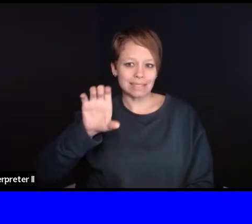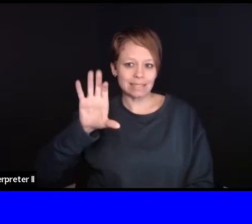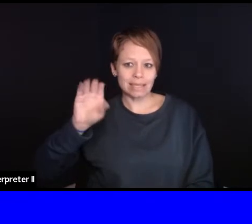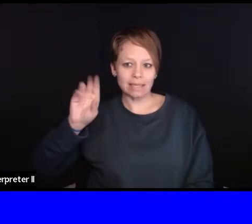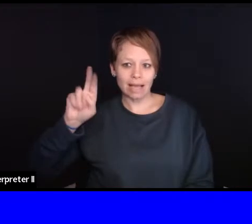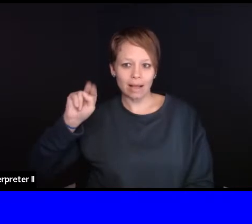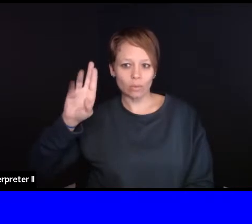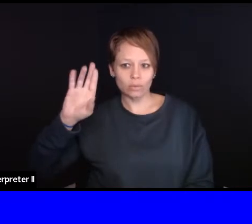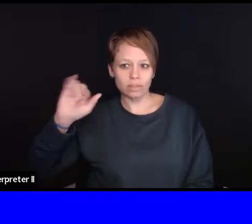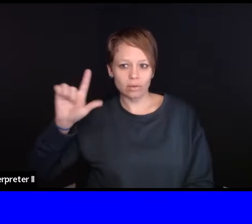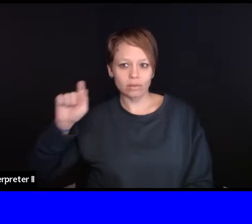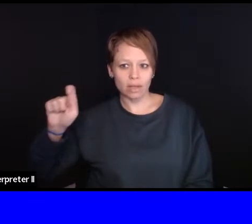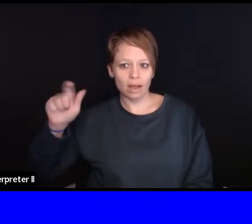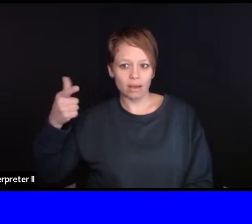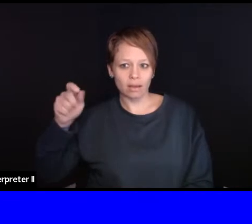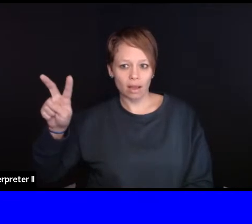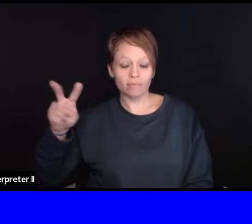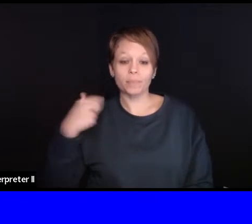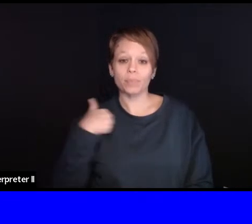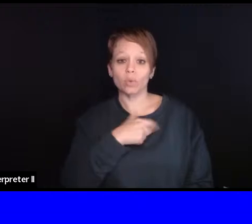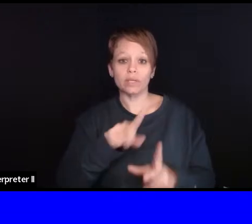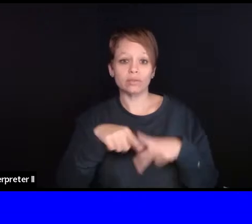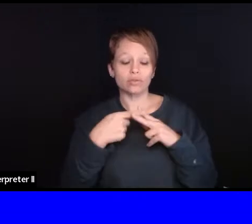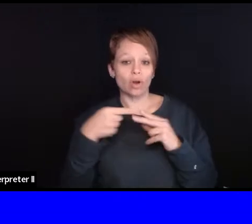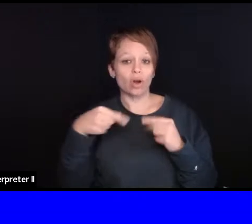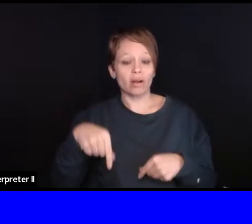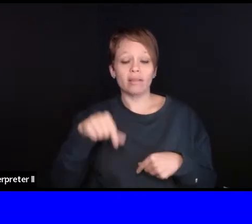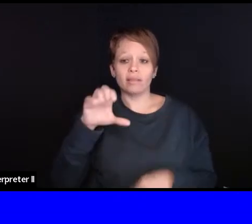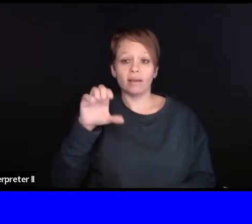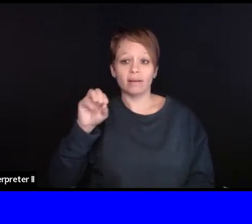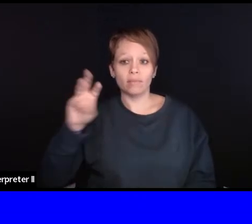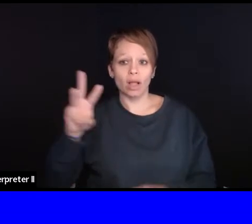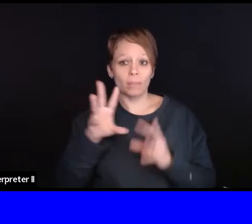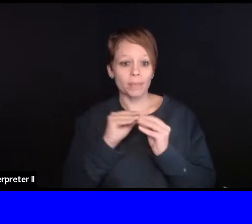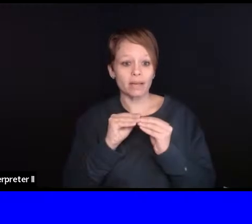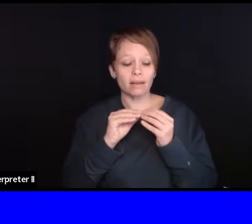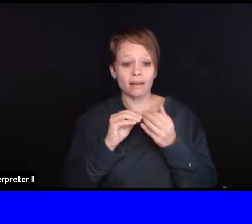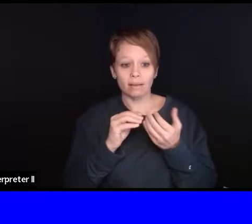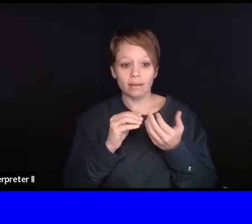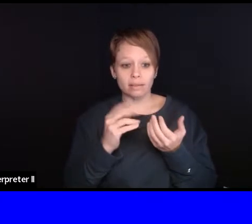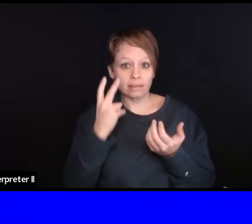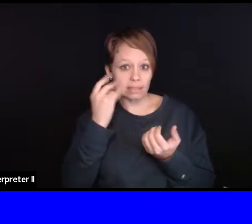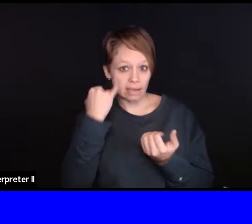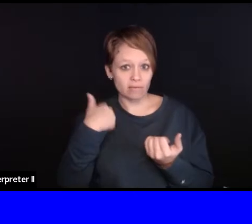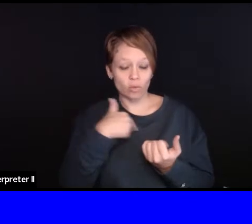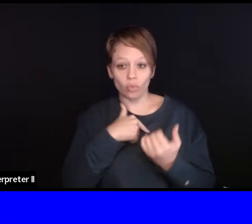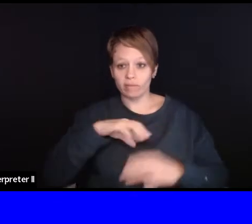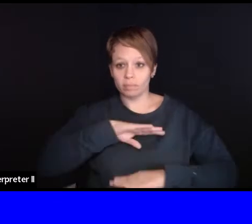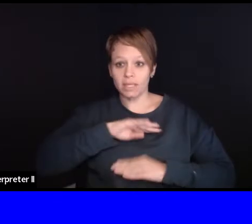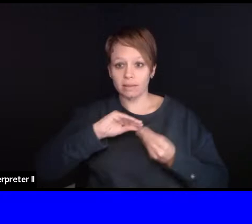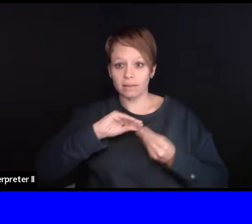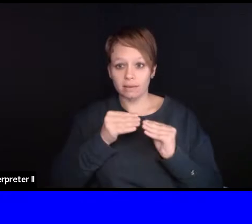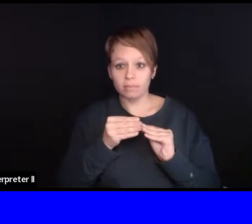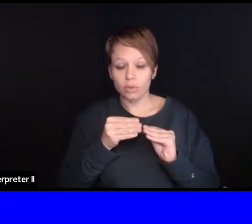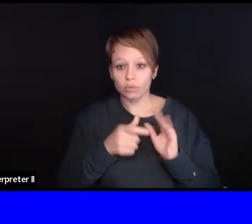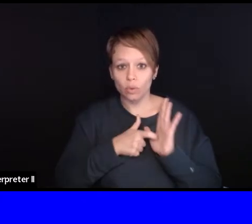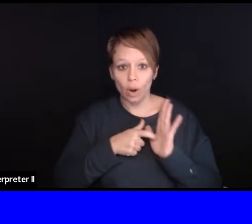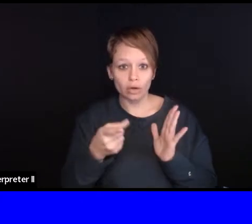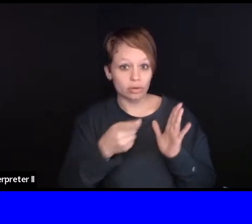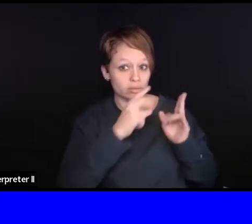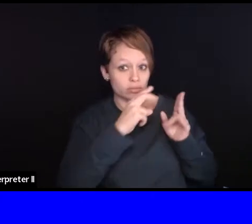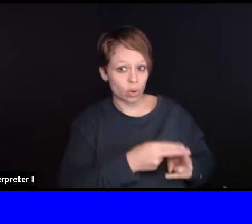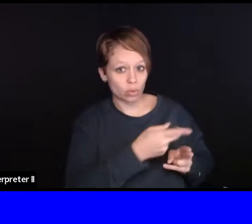www.dccouncil.gov. We begin our Committee of the Whole meetings by seeing if we have a quorum. Mr. Cash, would you call the roll? Chairman Mendelson.